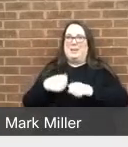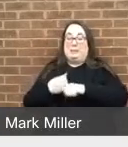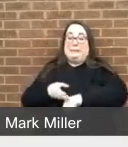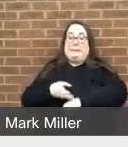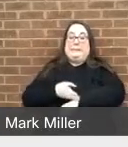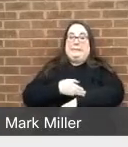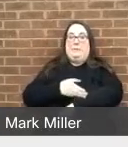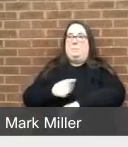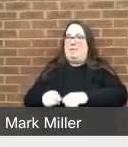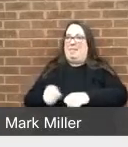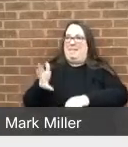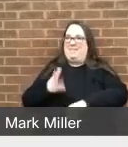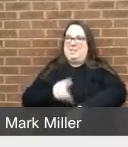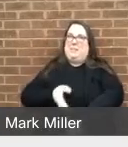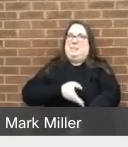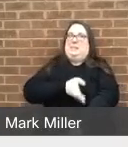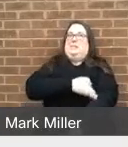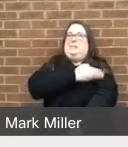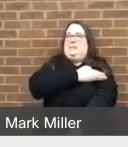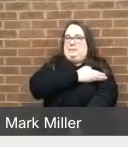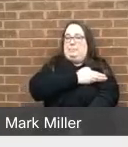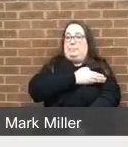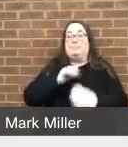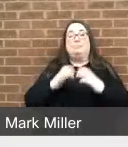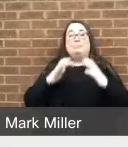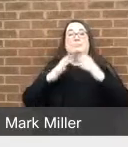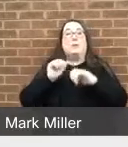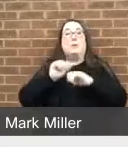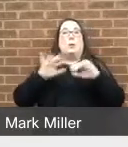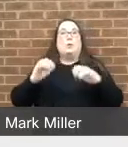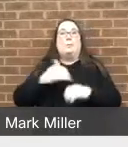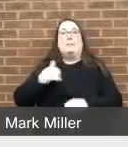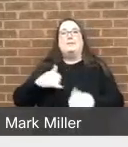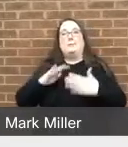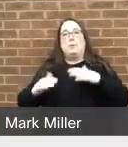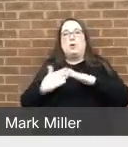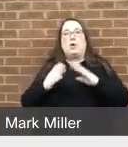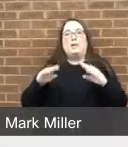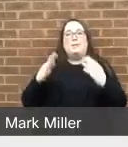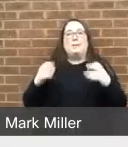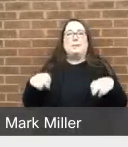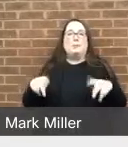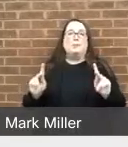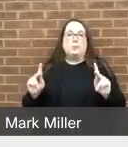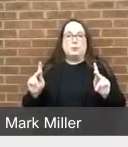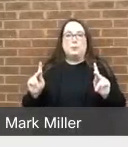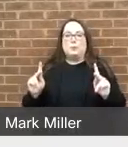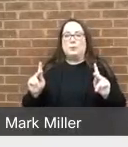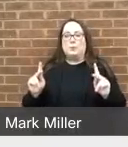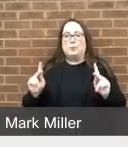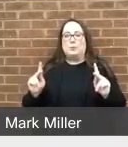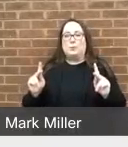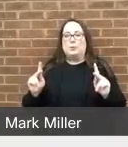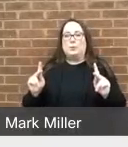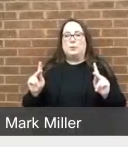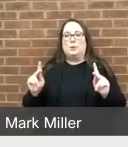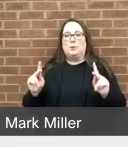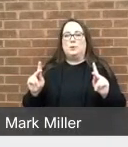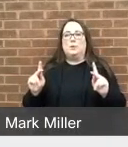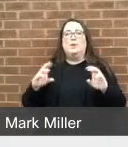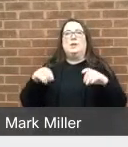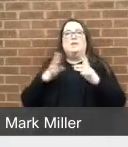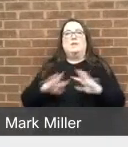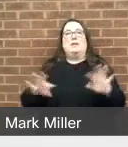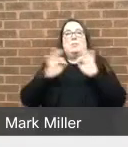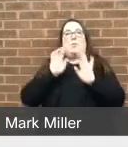us. By establishing this work group, members of our community are given an opportunity and are given an important role to